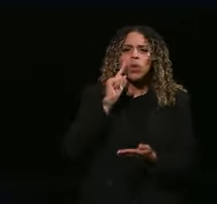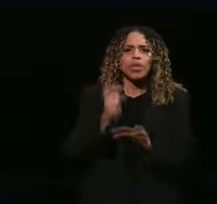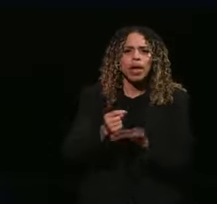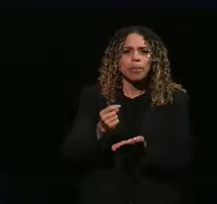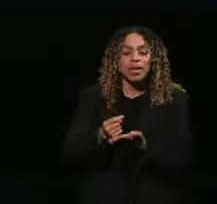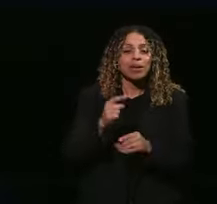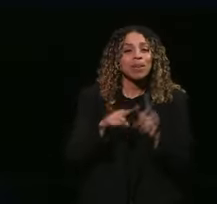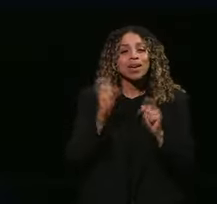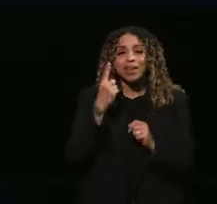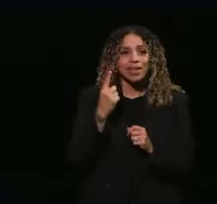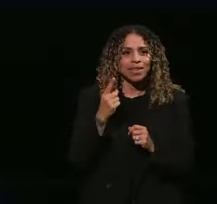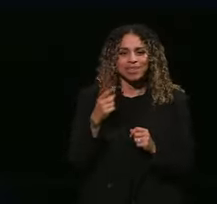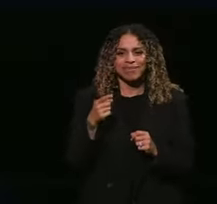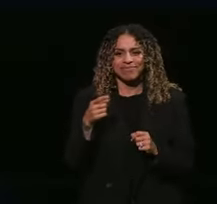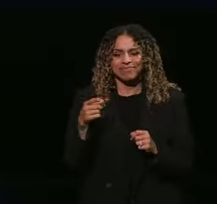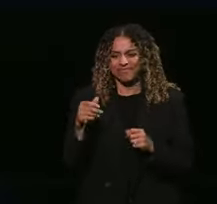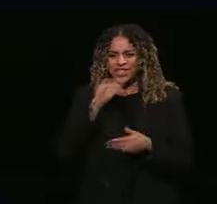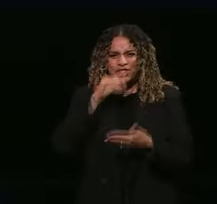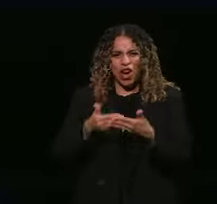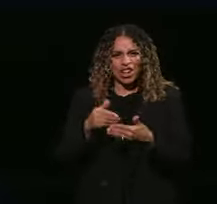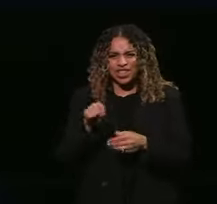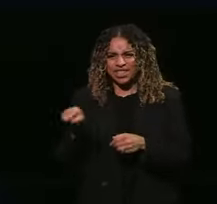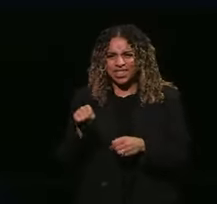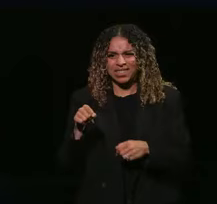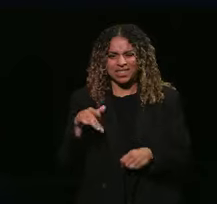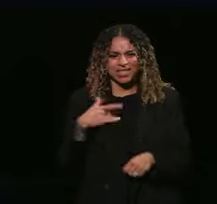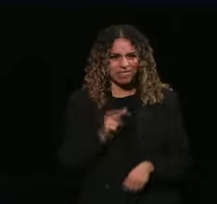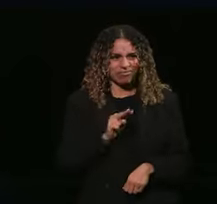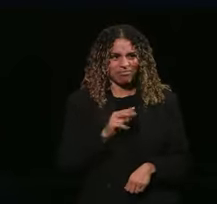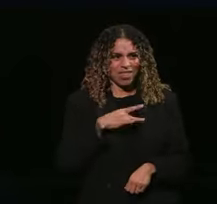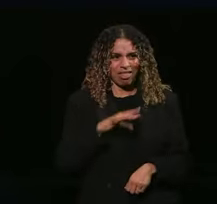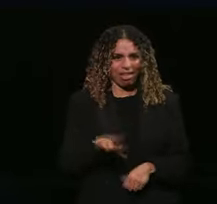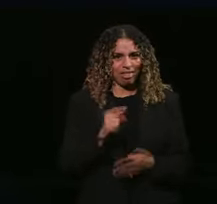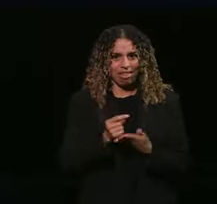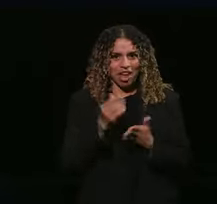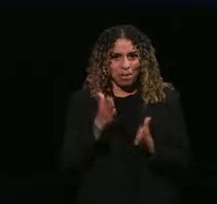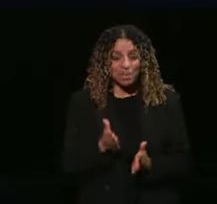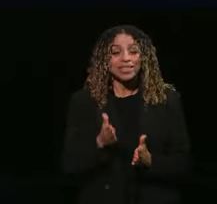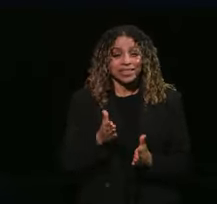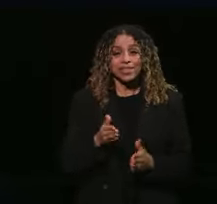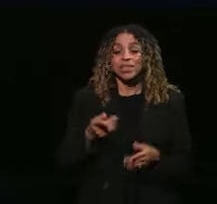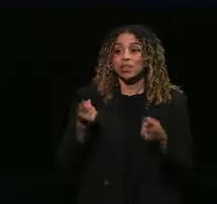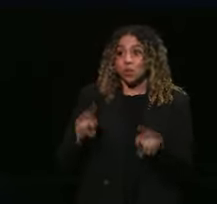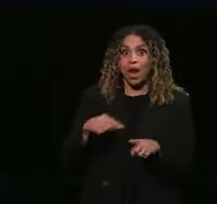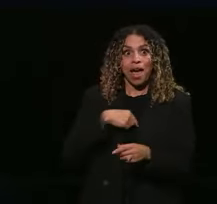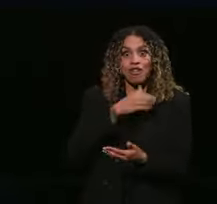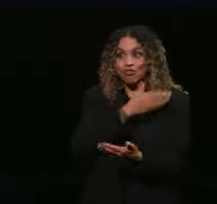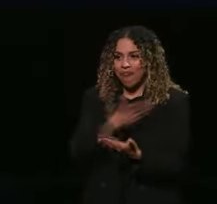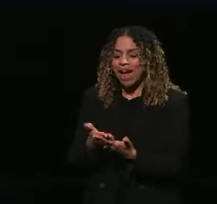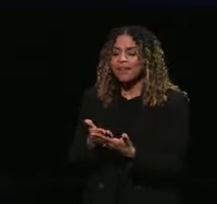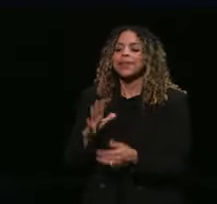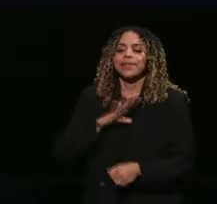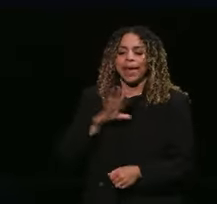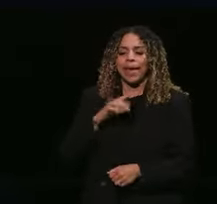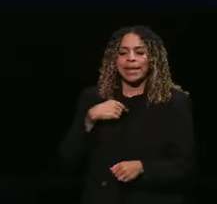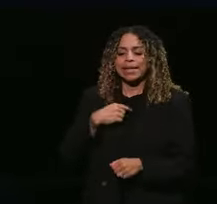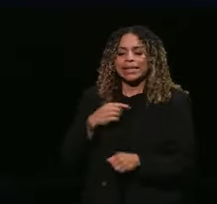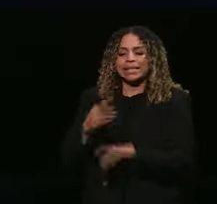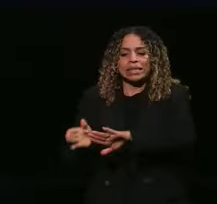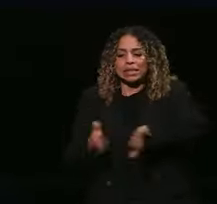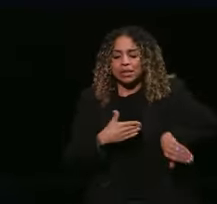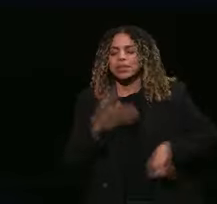the therapist. So when I arrived, we found them a new therapist, and